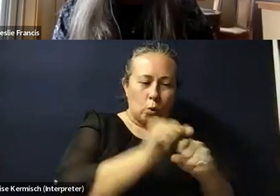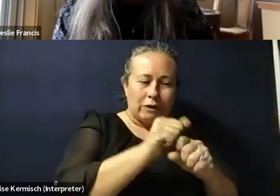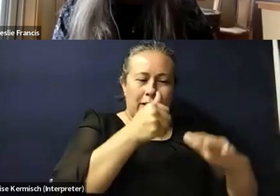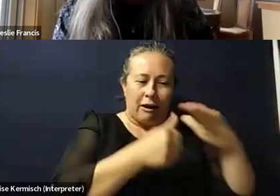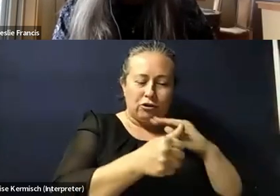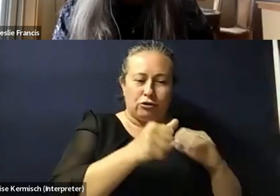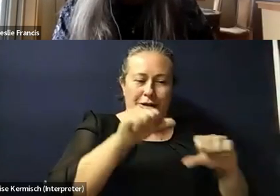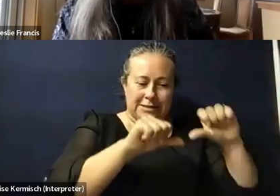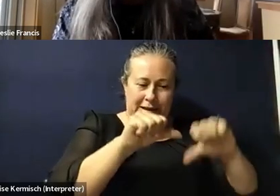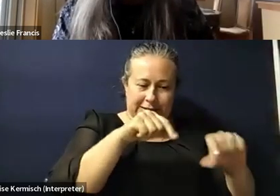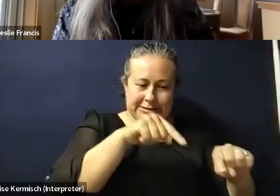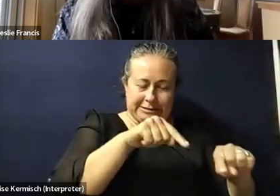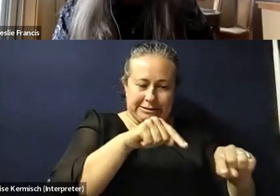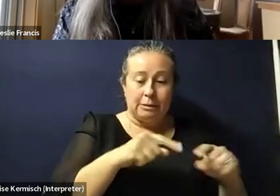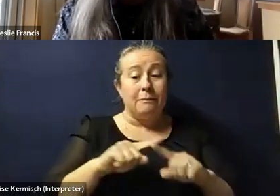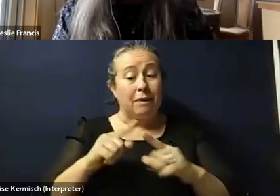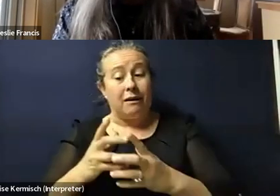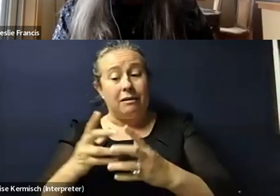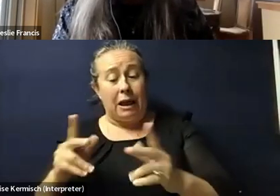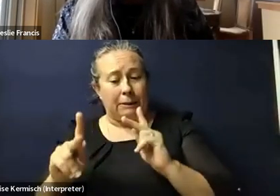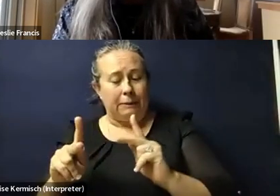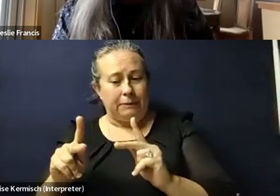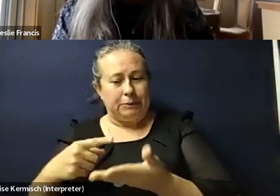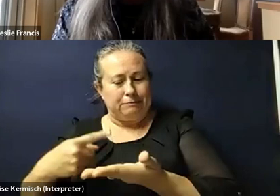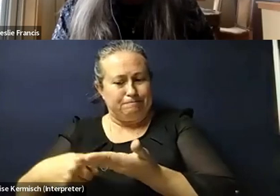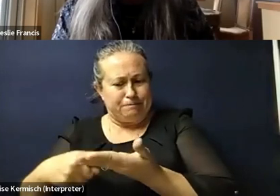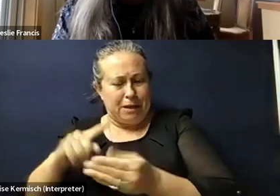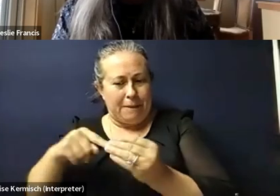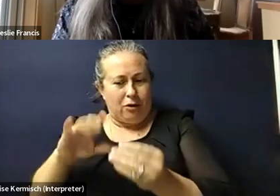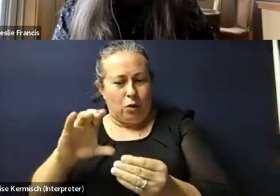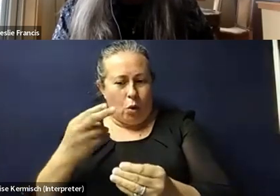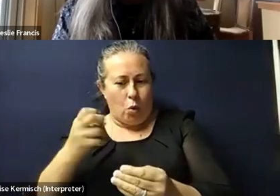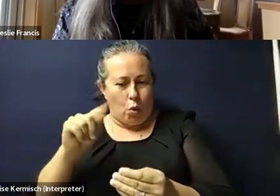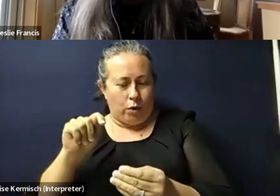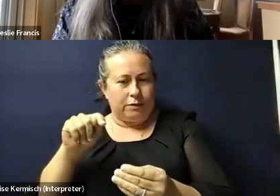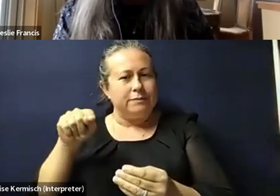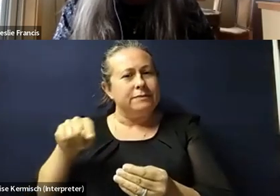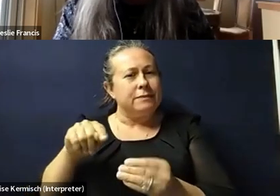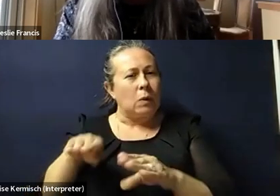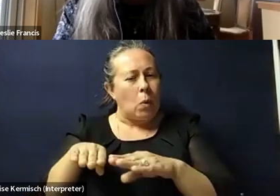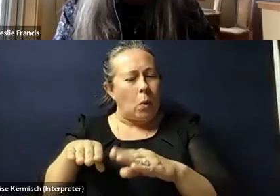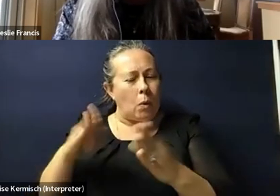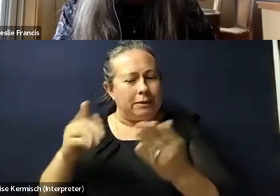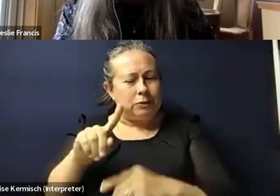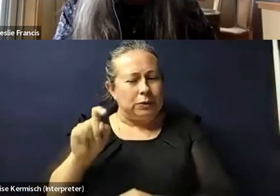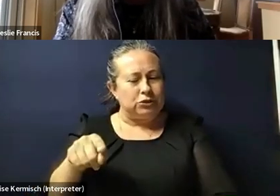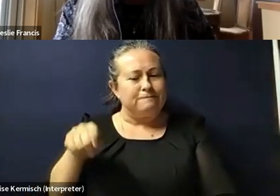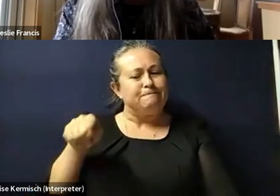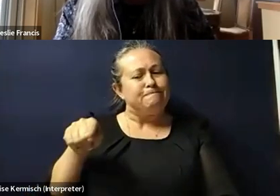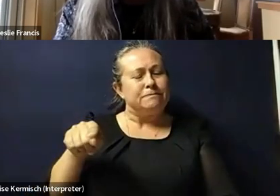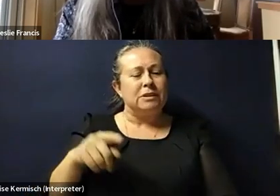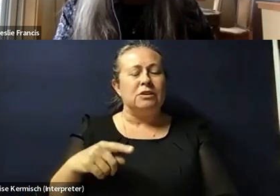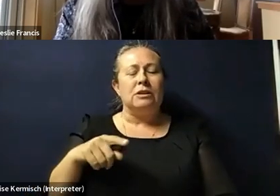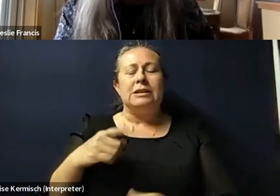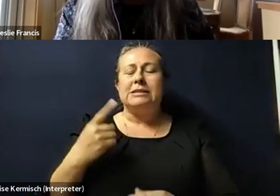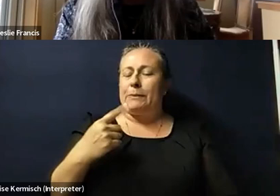lots of discussion about cohorts. And I think this is an open question, and it's just something that we should